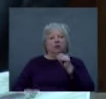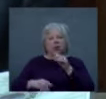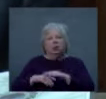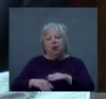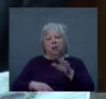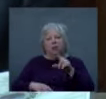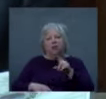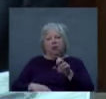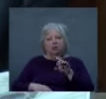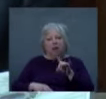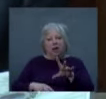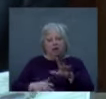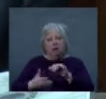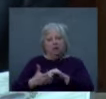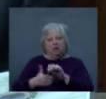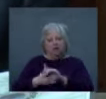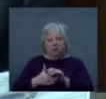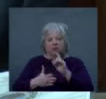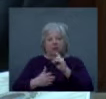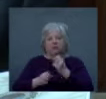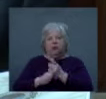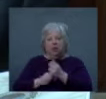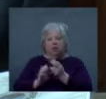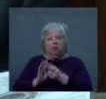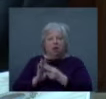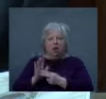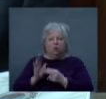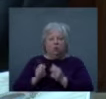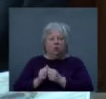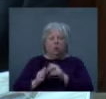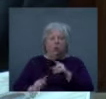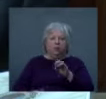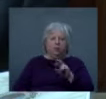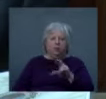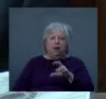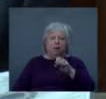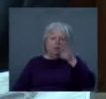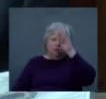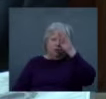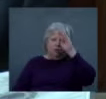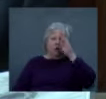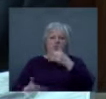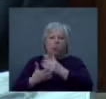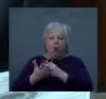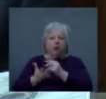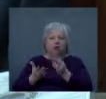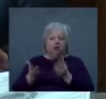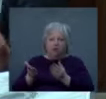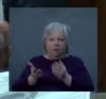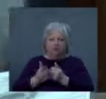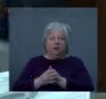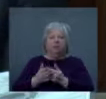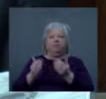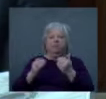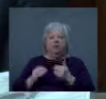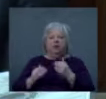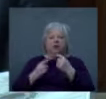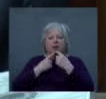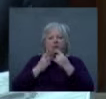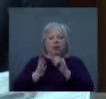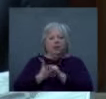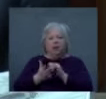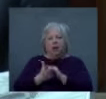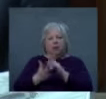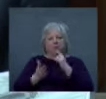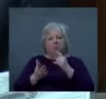of $185,000 for an annual contract with Pierce Fire Truck Parts and Service for the Fleet Services Department. An ordinance to declare it impractical